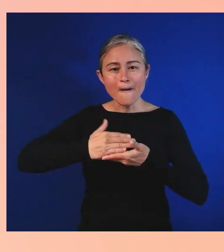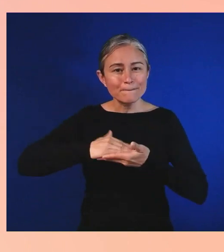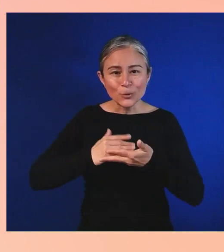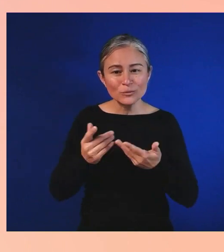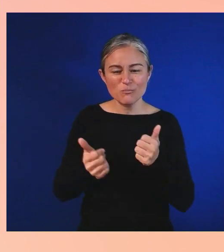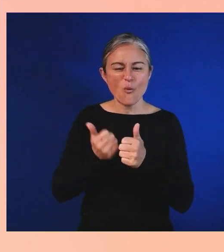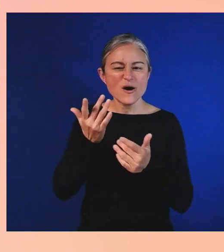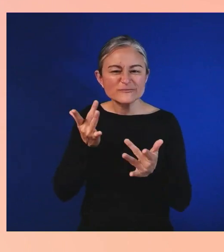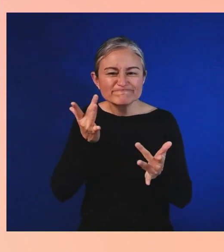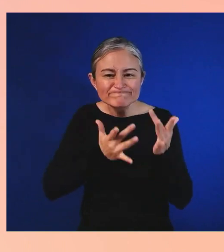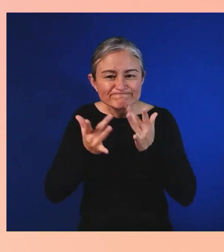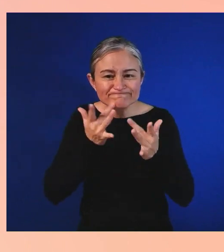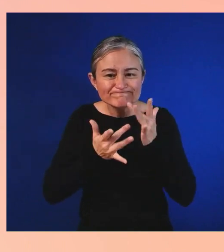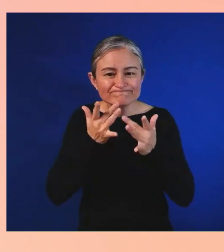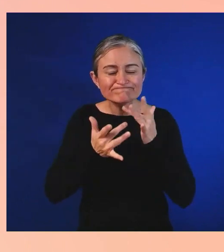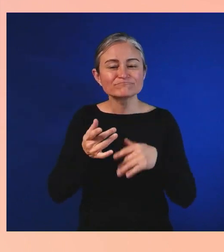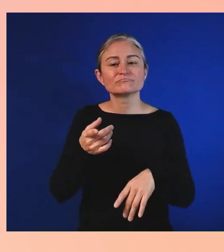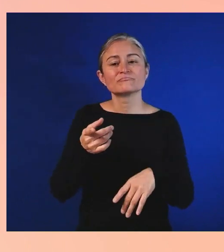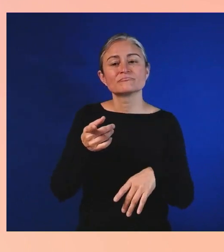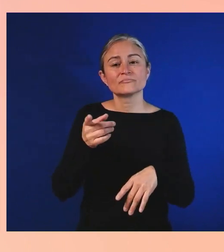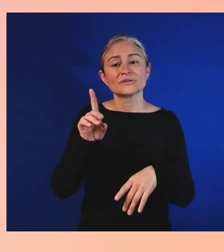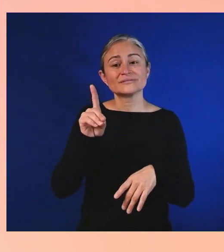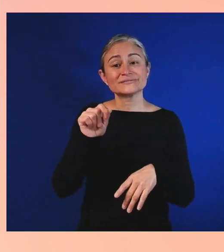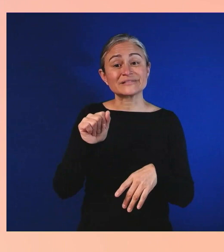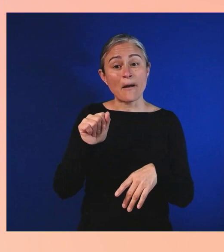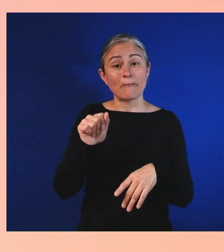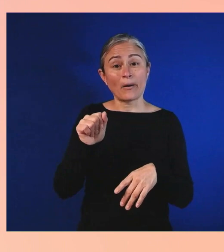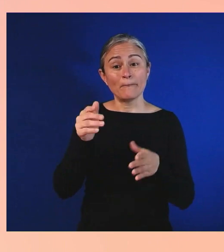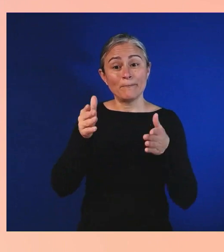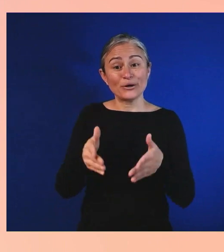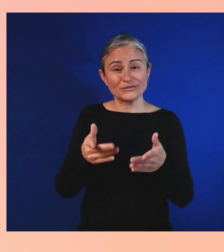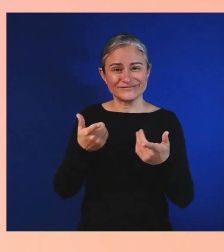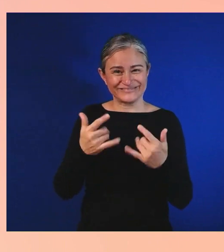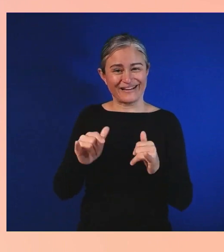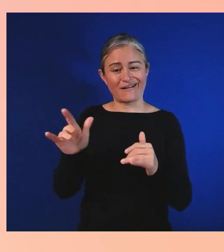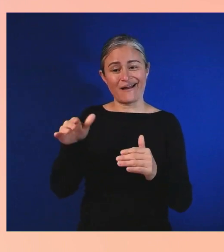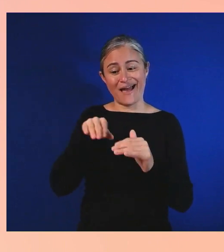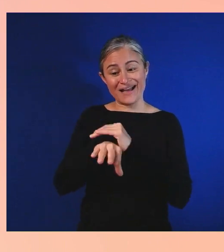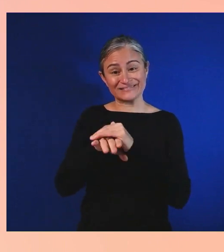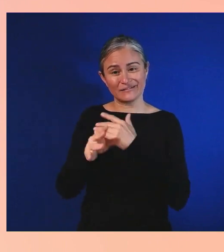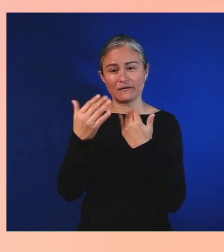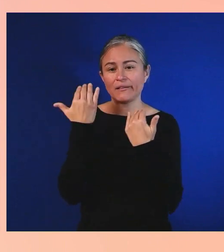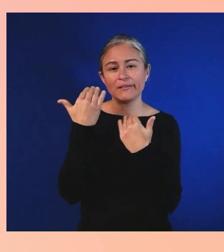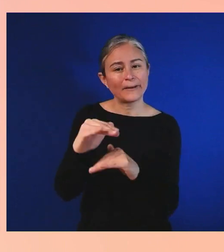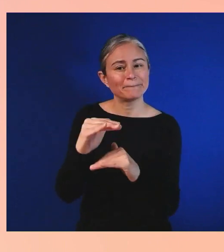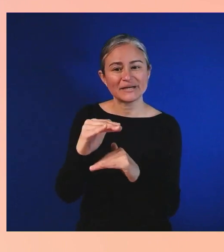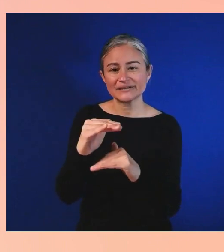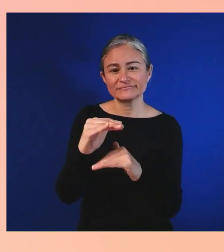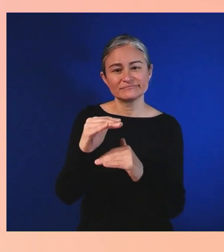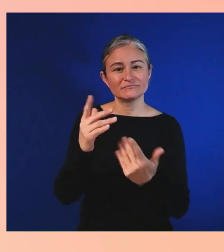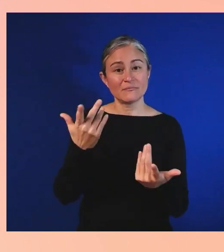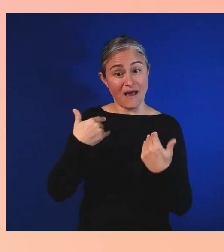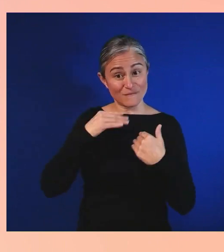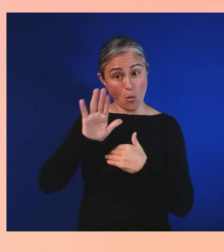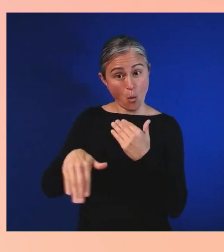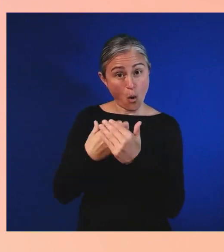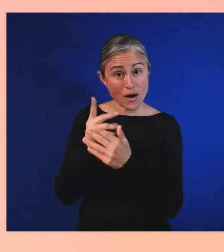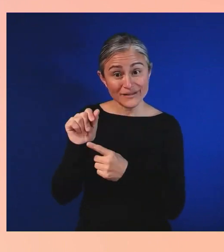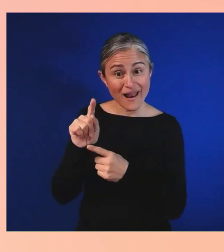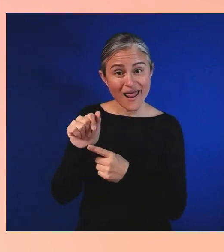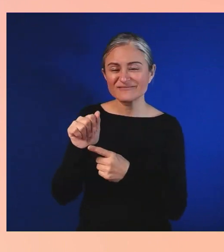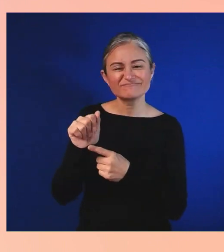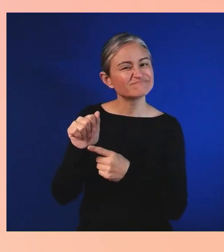data that those devices use. And so the potential for these programs that subsidize broadband connectivity